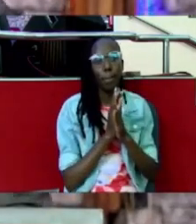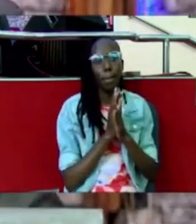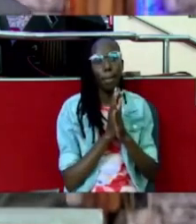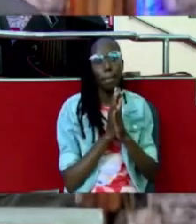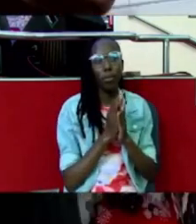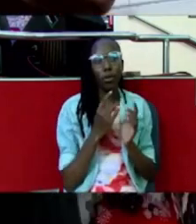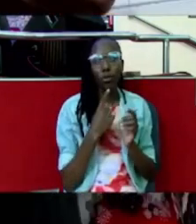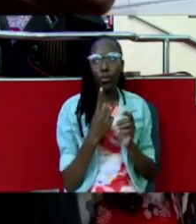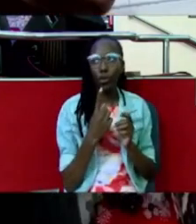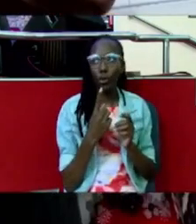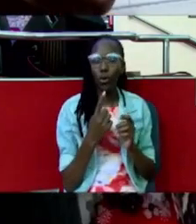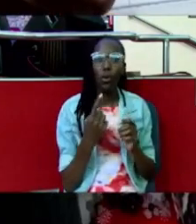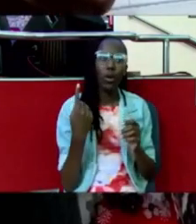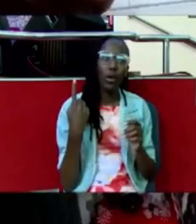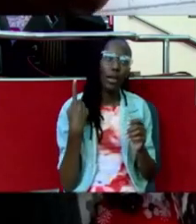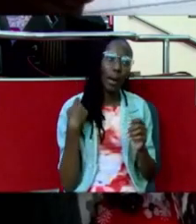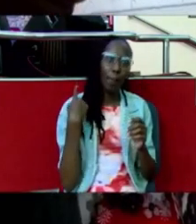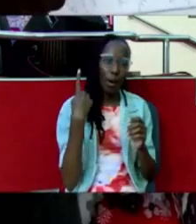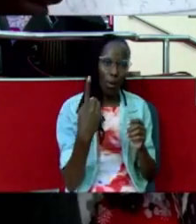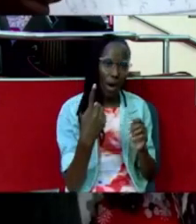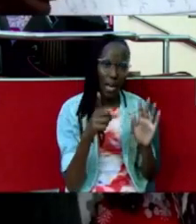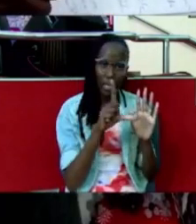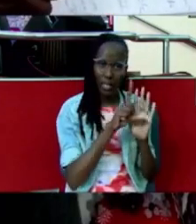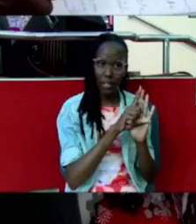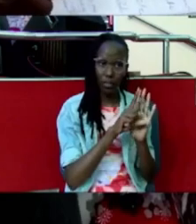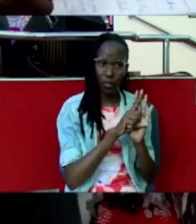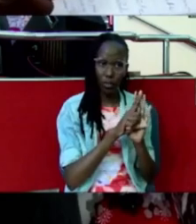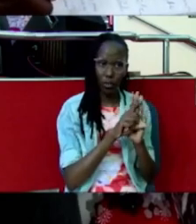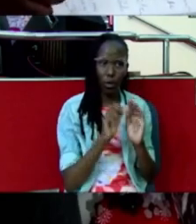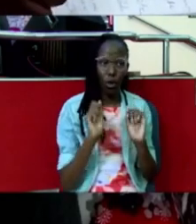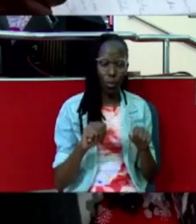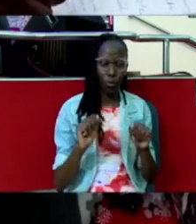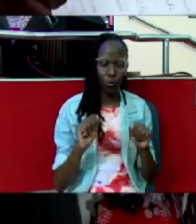So the first lesson that we can learn from David